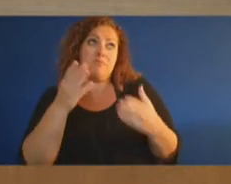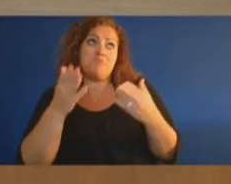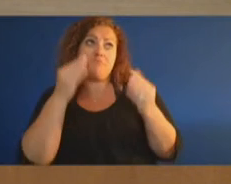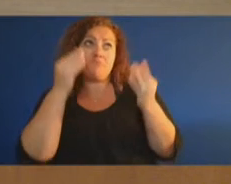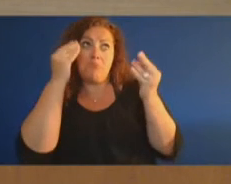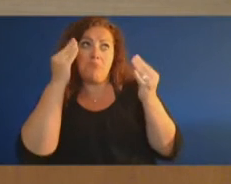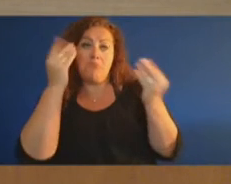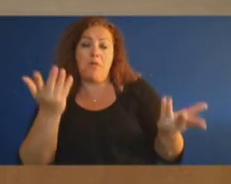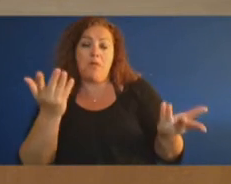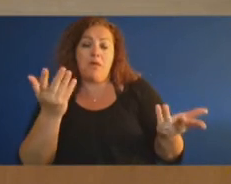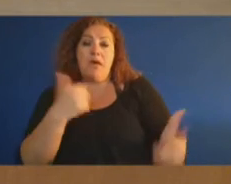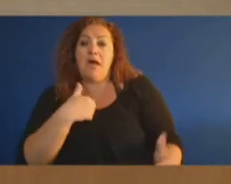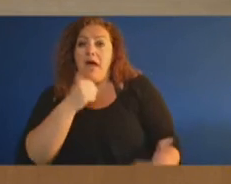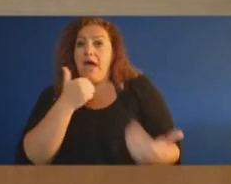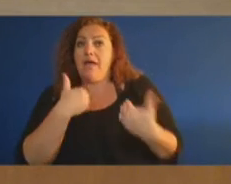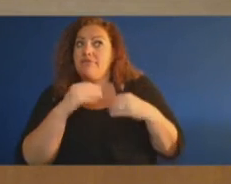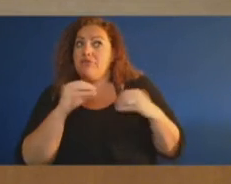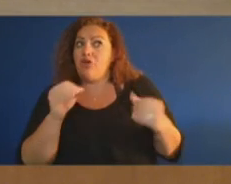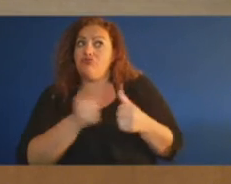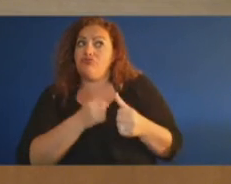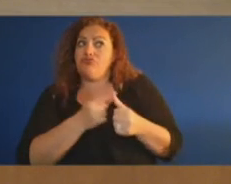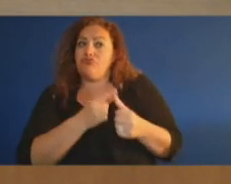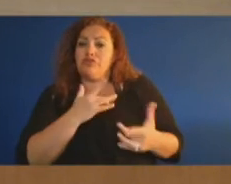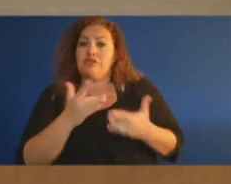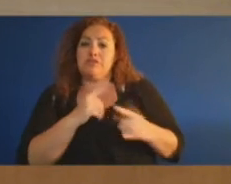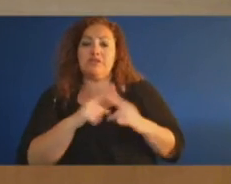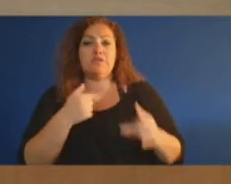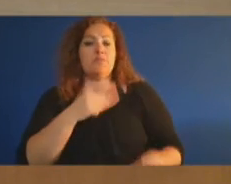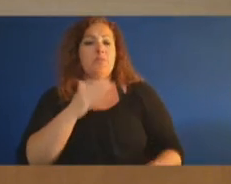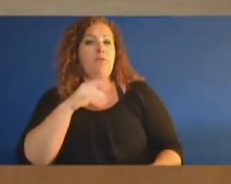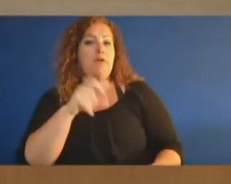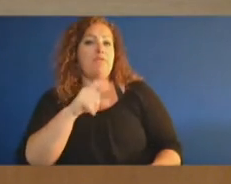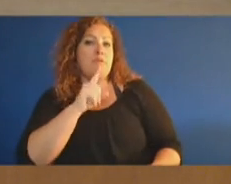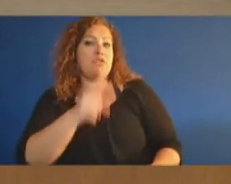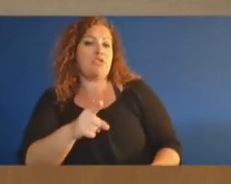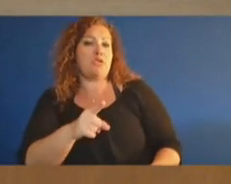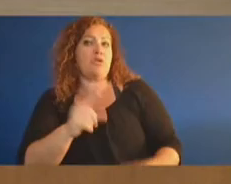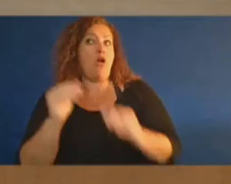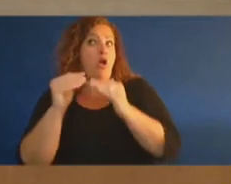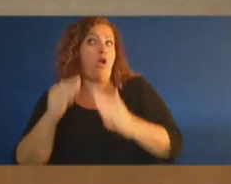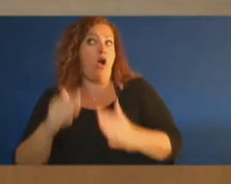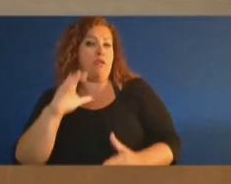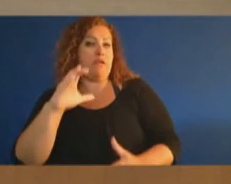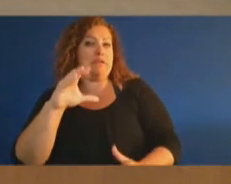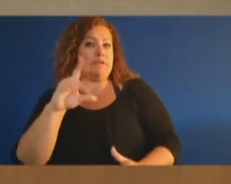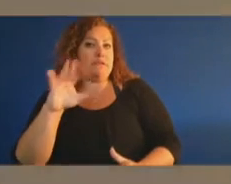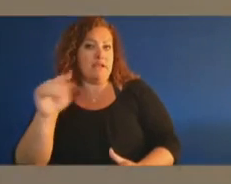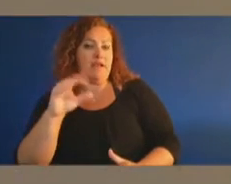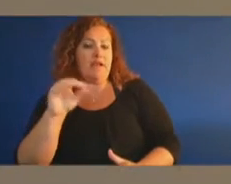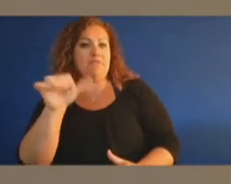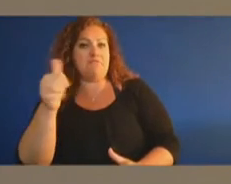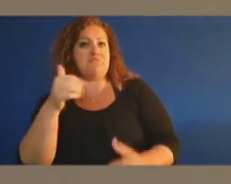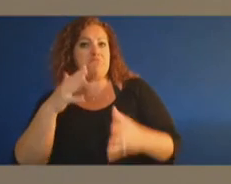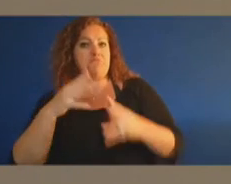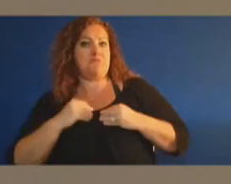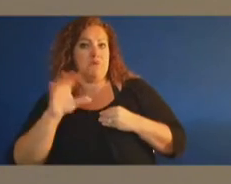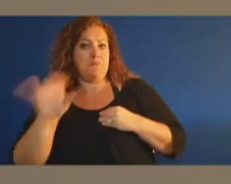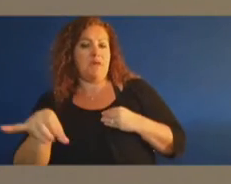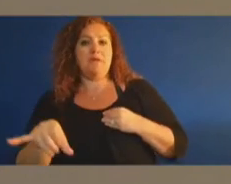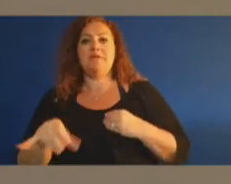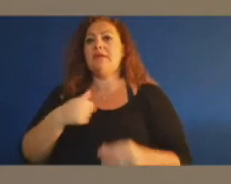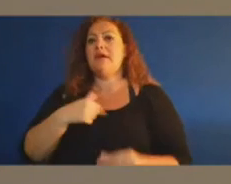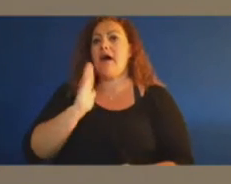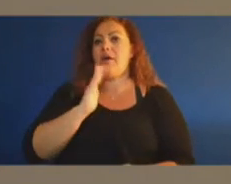don't have any initial concerns about it but again I'd have to make sure our colleagues in C do and others are are good with something like that so I would like